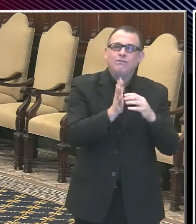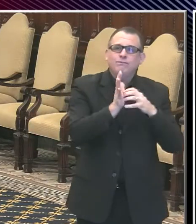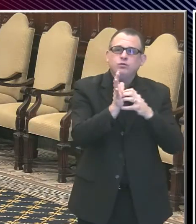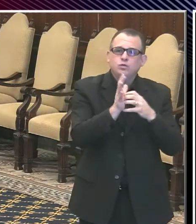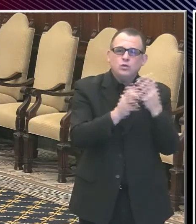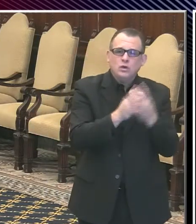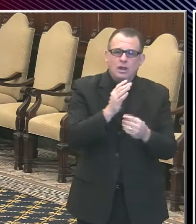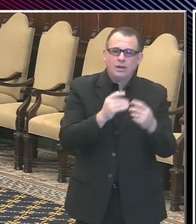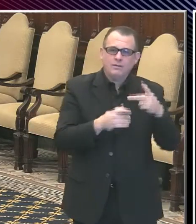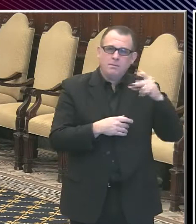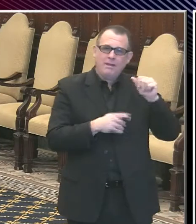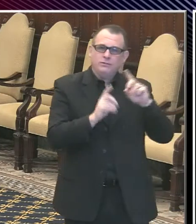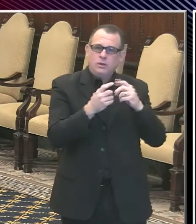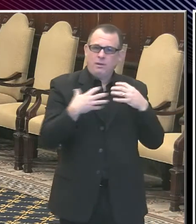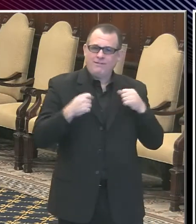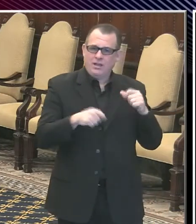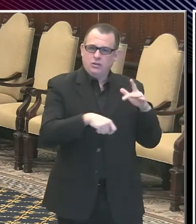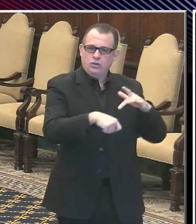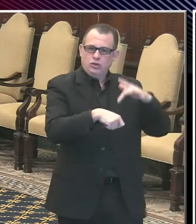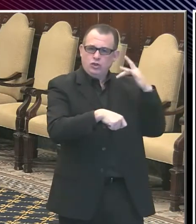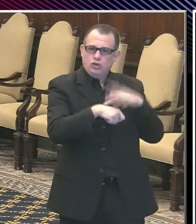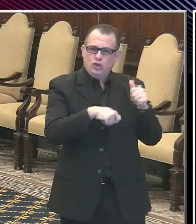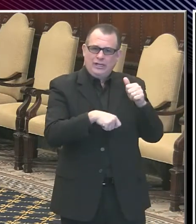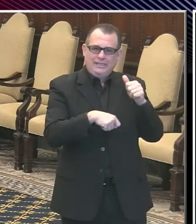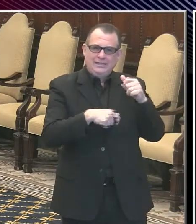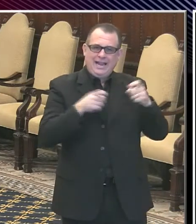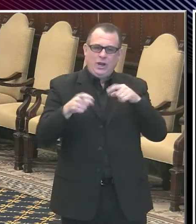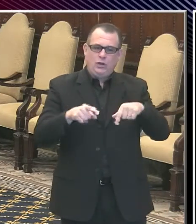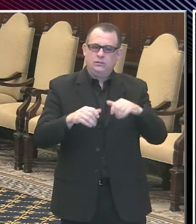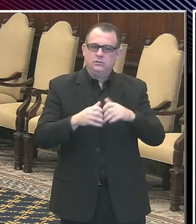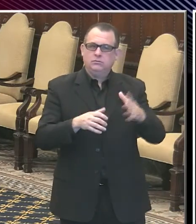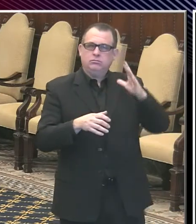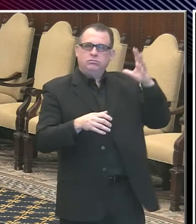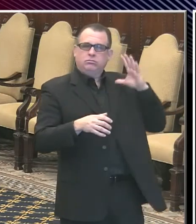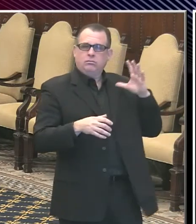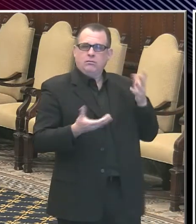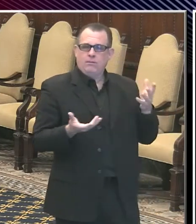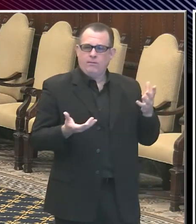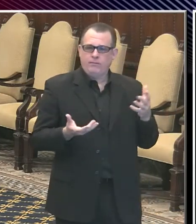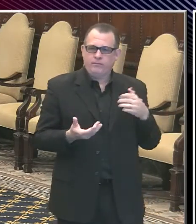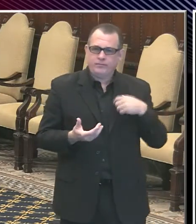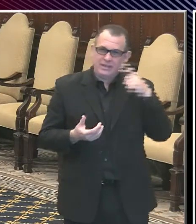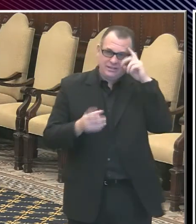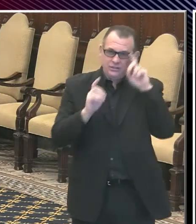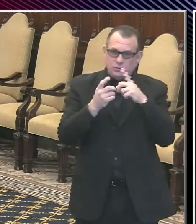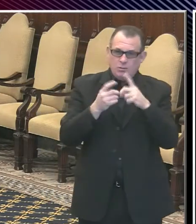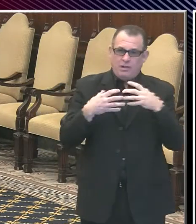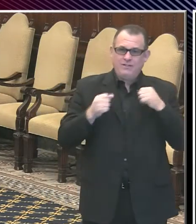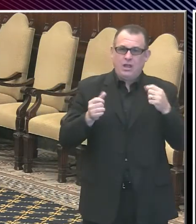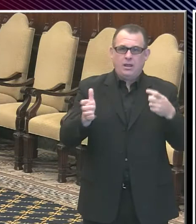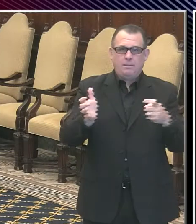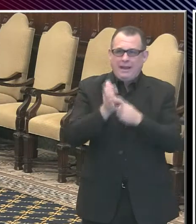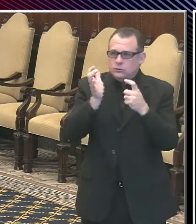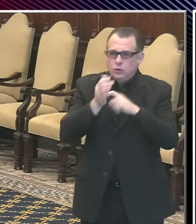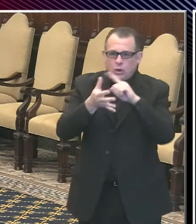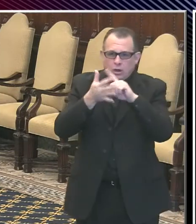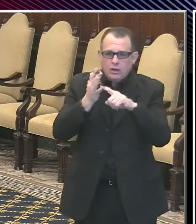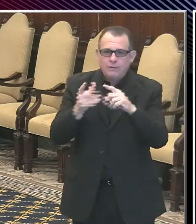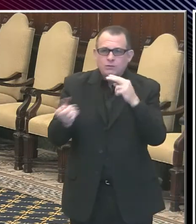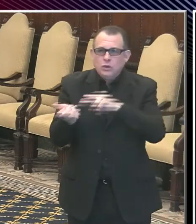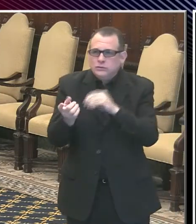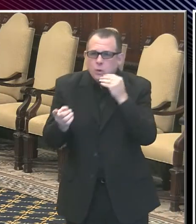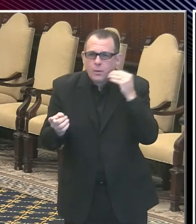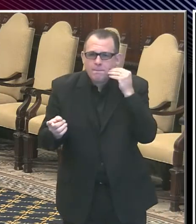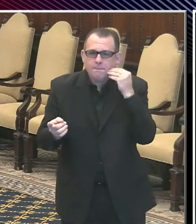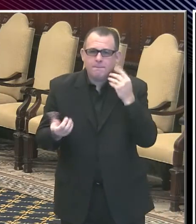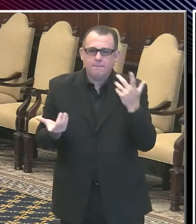Health early on handled this? I think I know at some point the Department of Health was mandating that nursing homes take patients